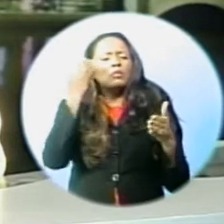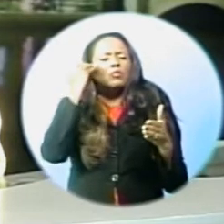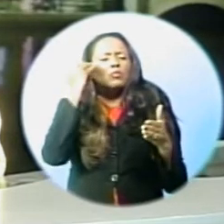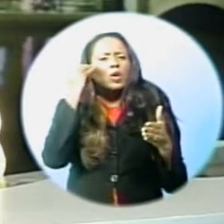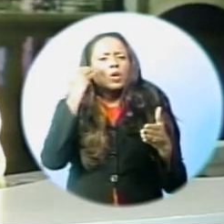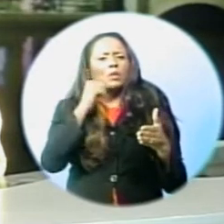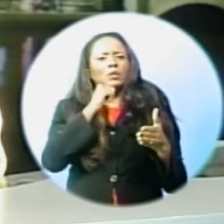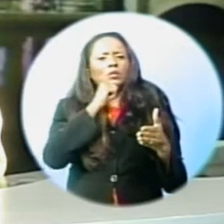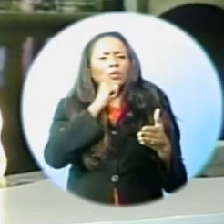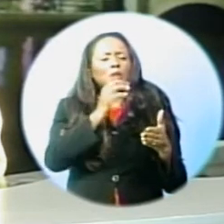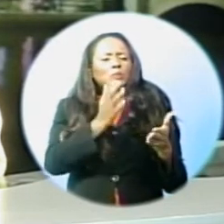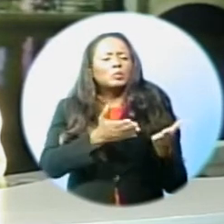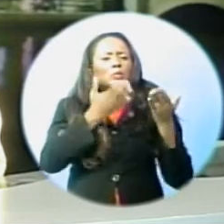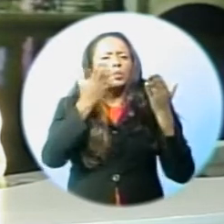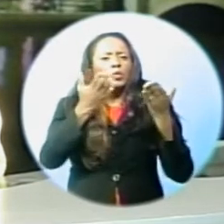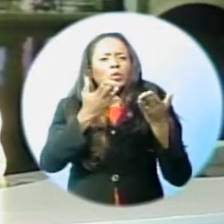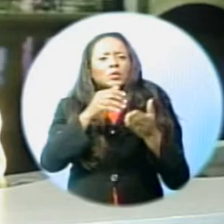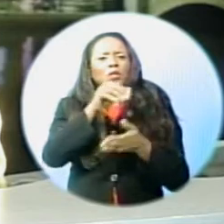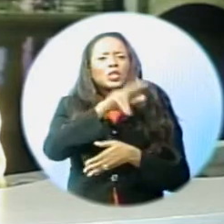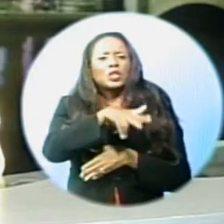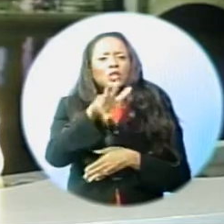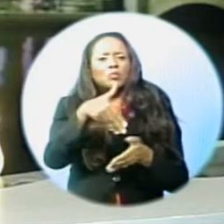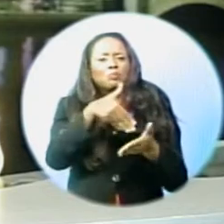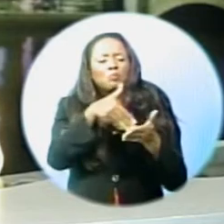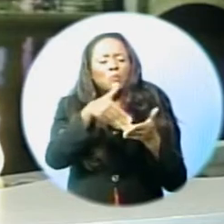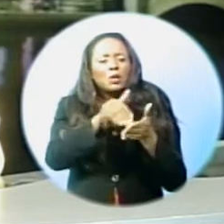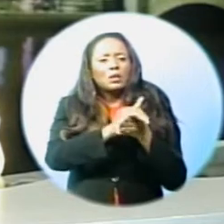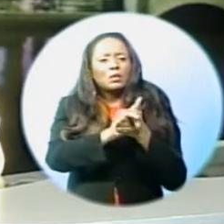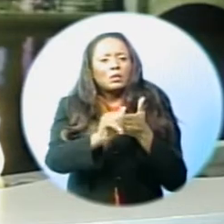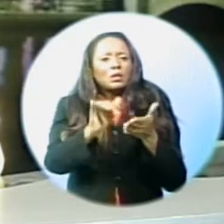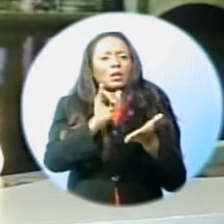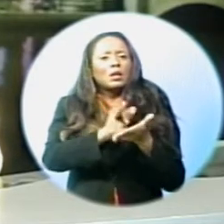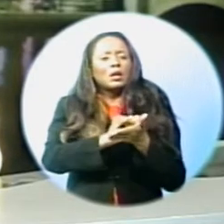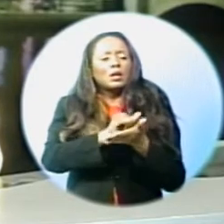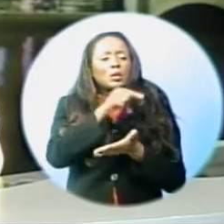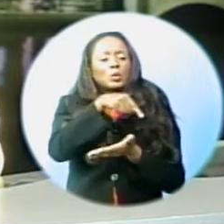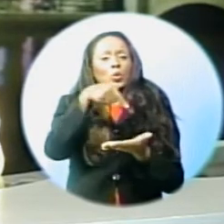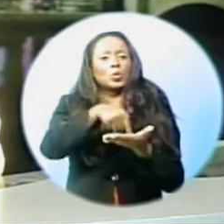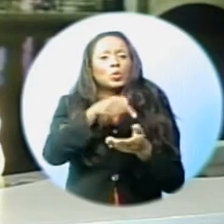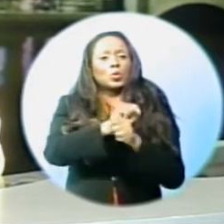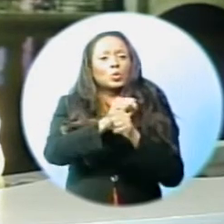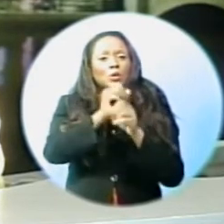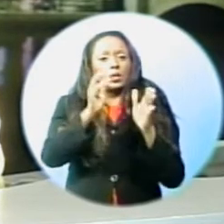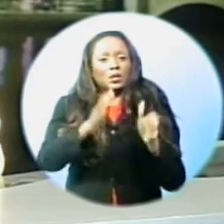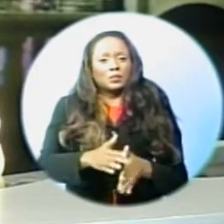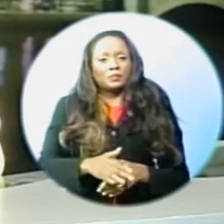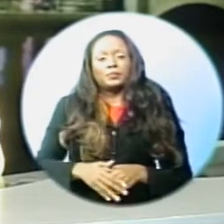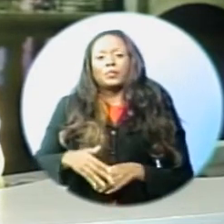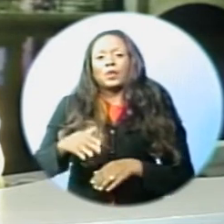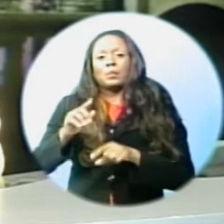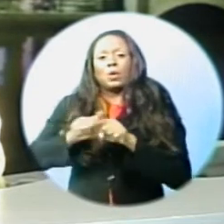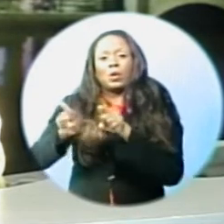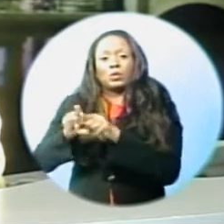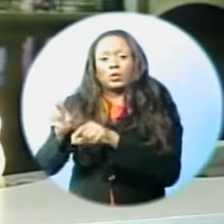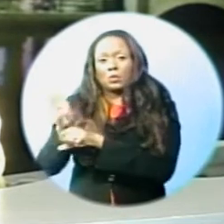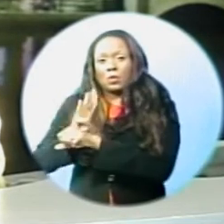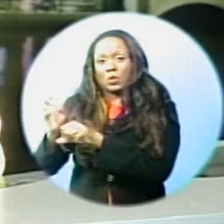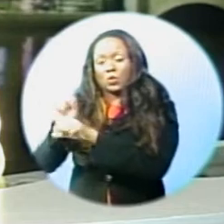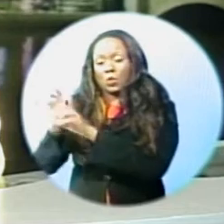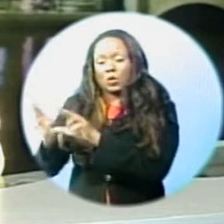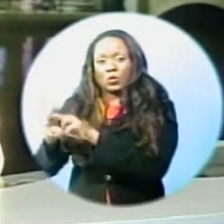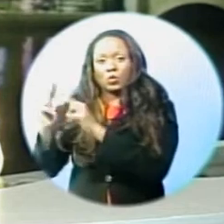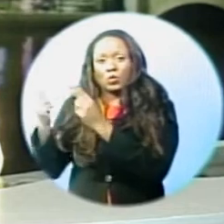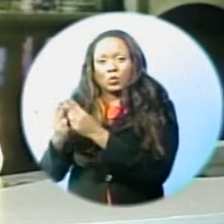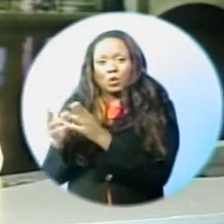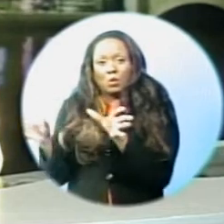to workers. She spoke to media at Parliament less than an hour before General Secretary of the Barbados Workers Union met with